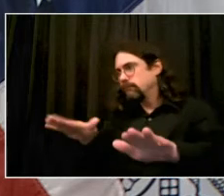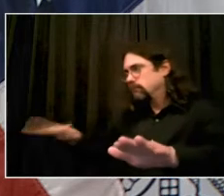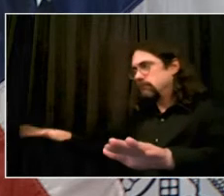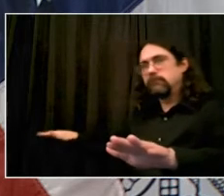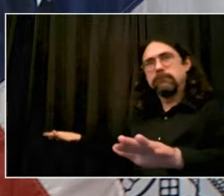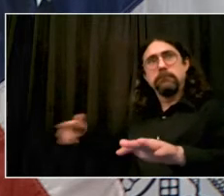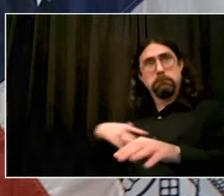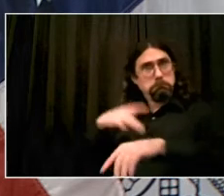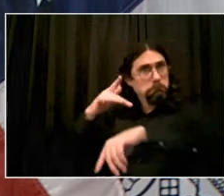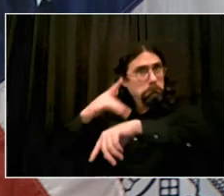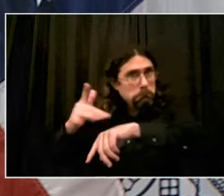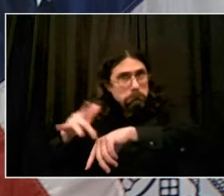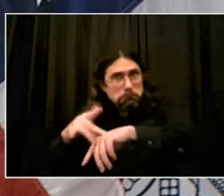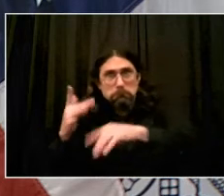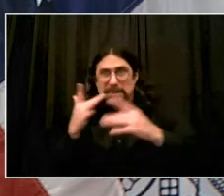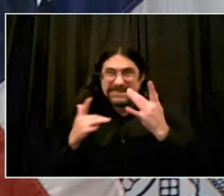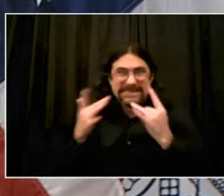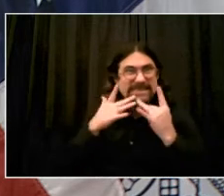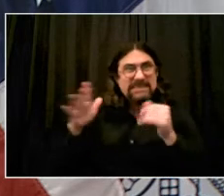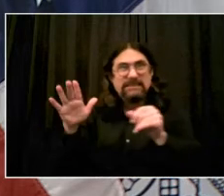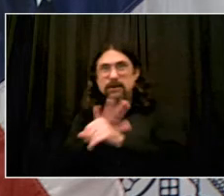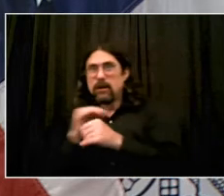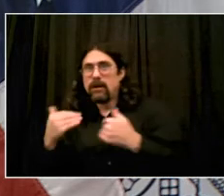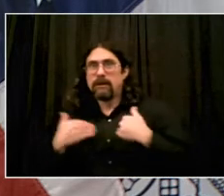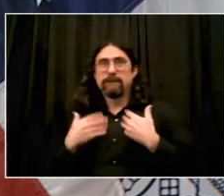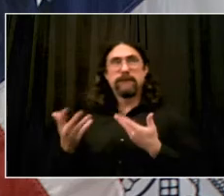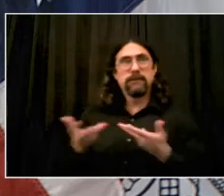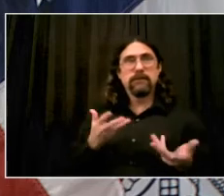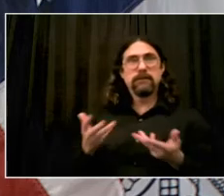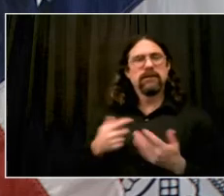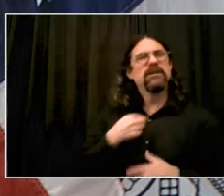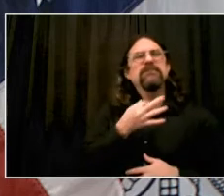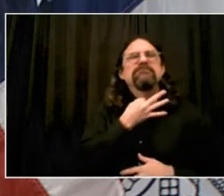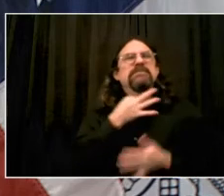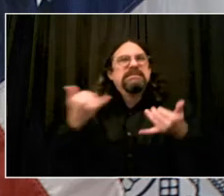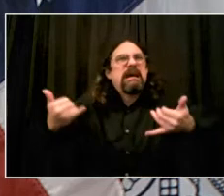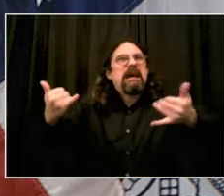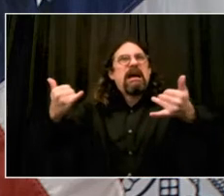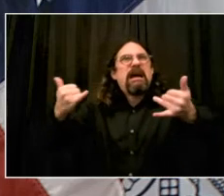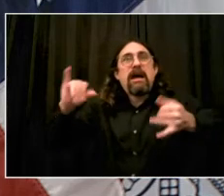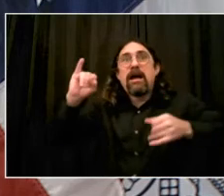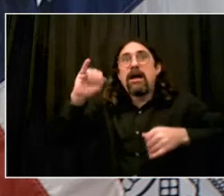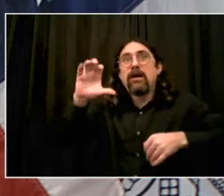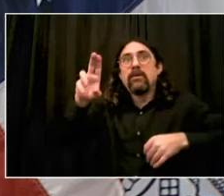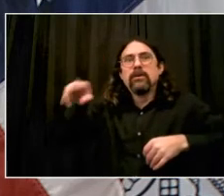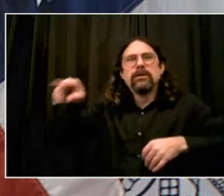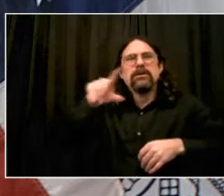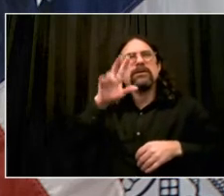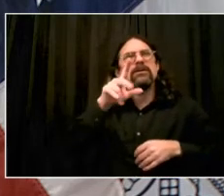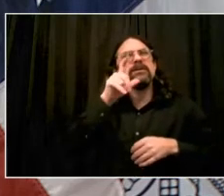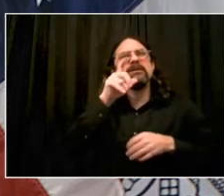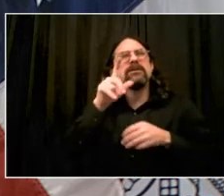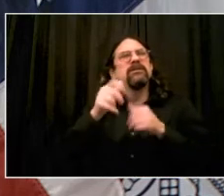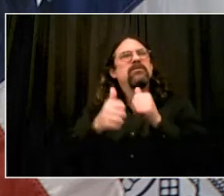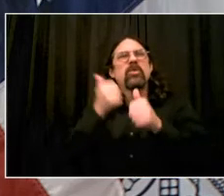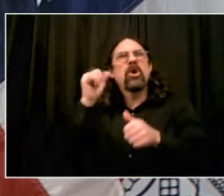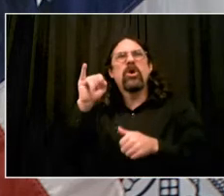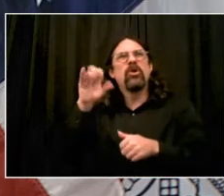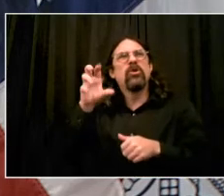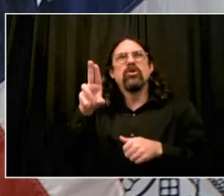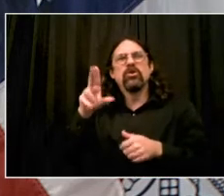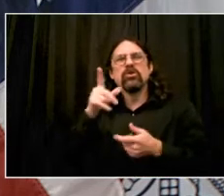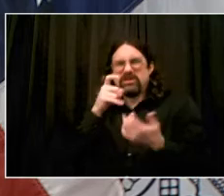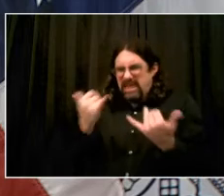with underlying conditions taking up the more serious cases in the hospitals right now? Okay, on your first point,